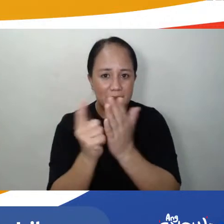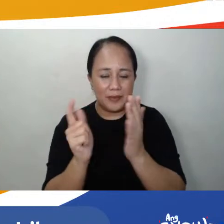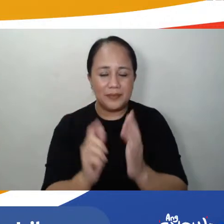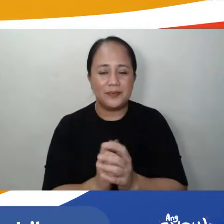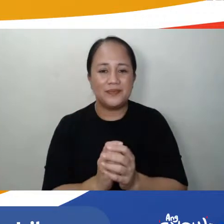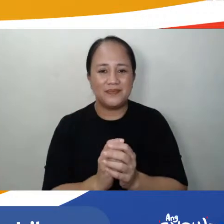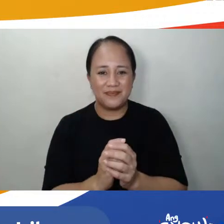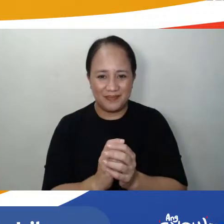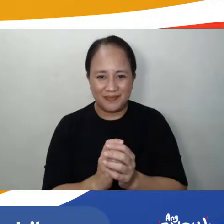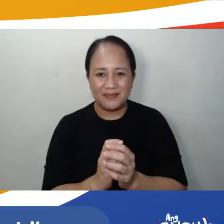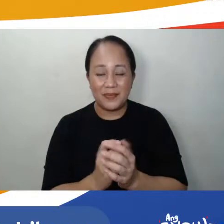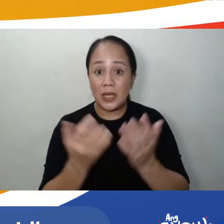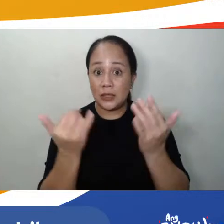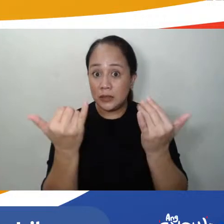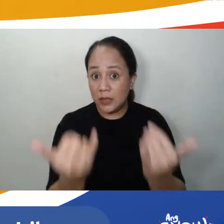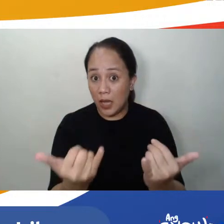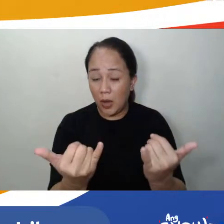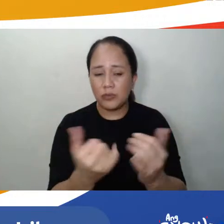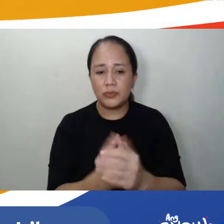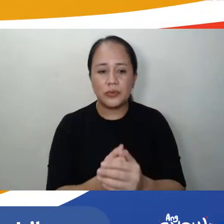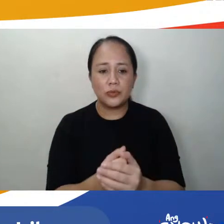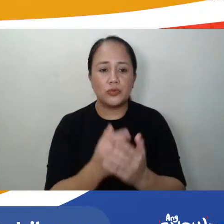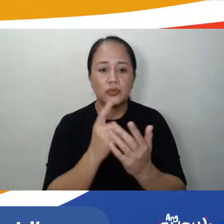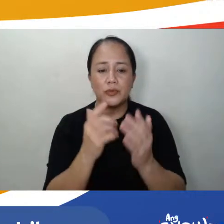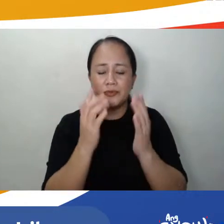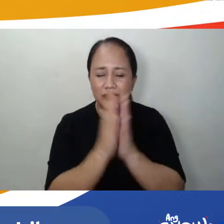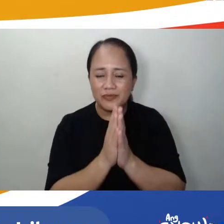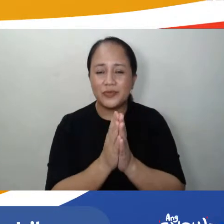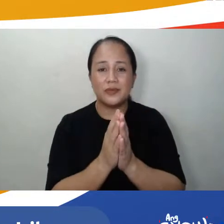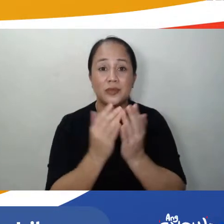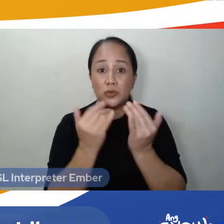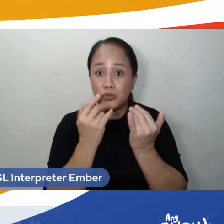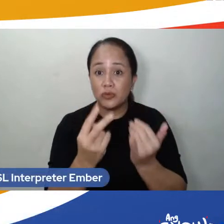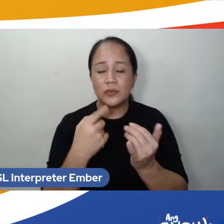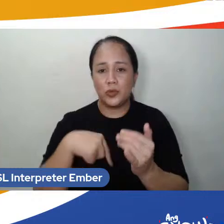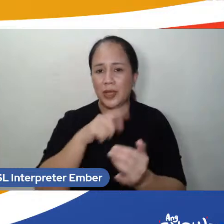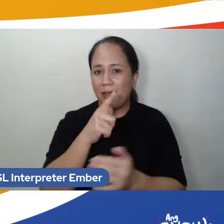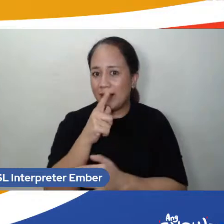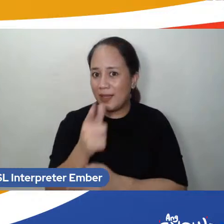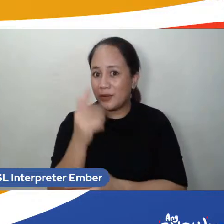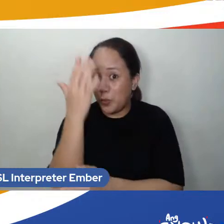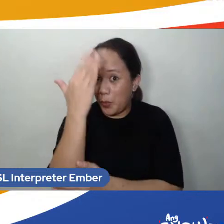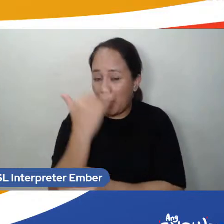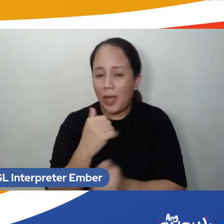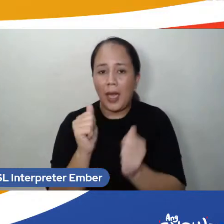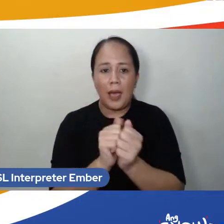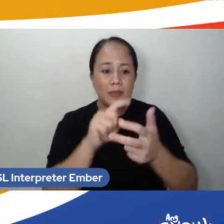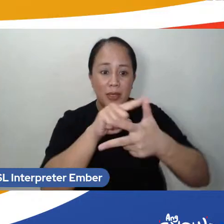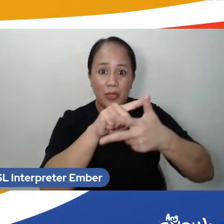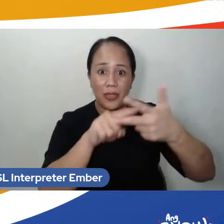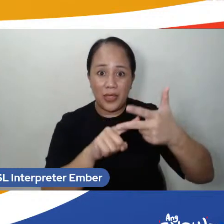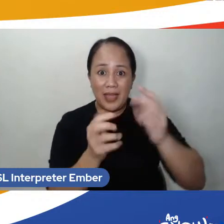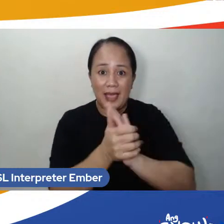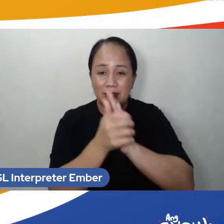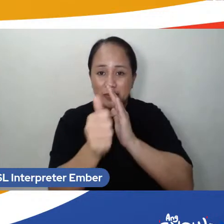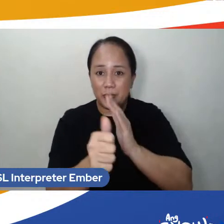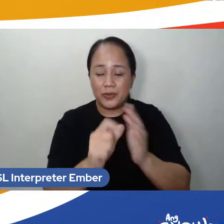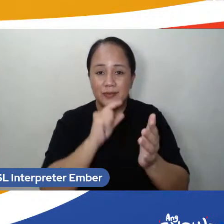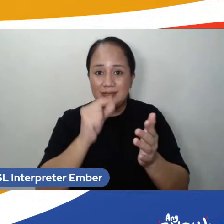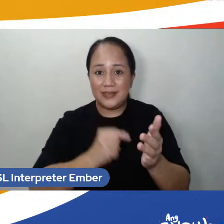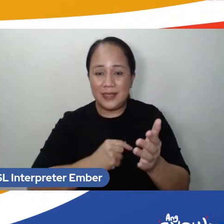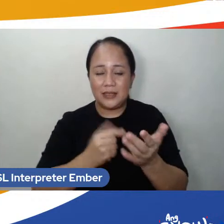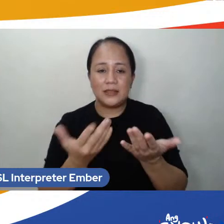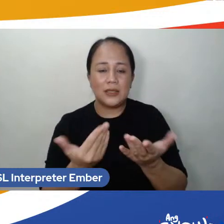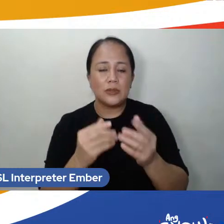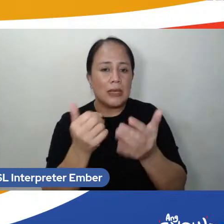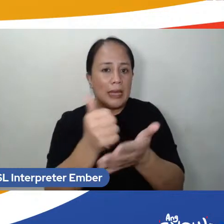Ayan. So tonight we are very lucky to have with us three expert guests who will help us achieve